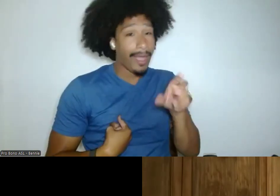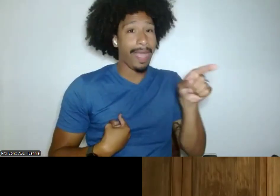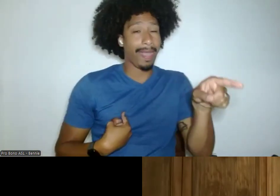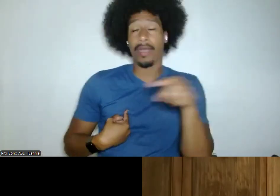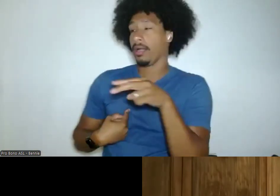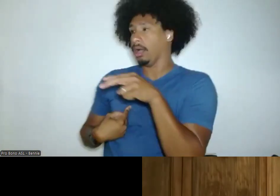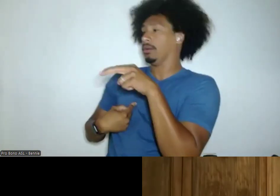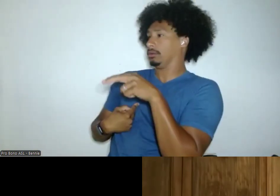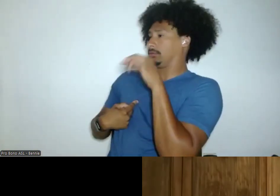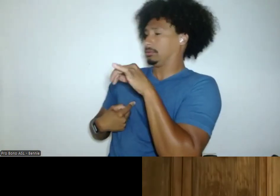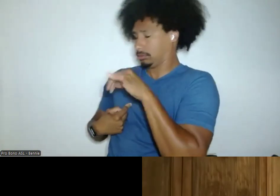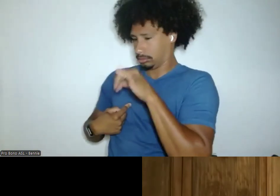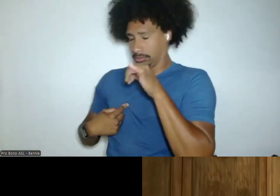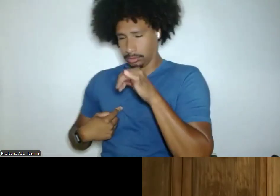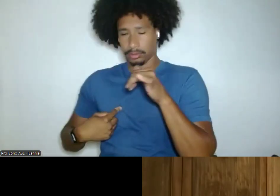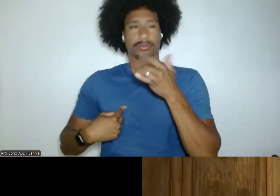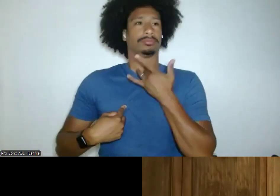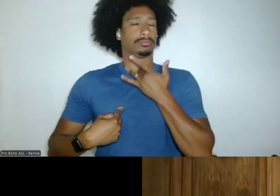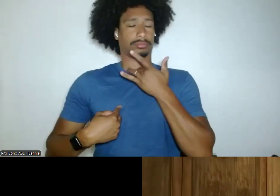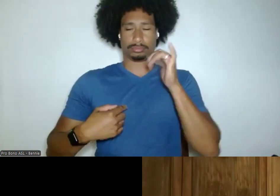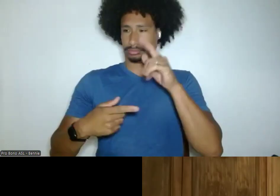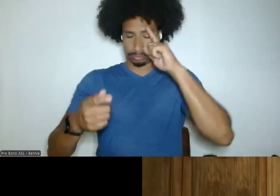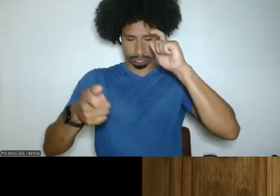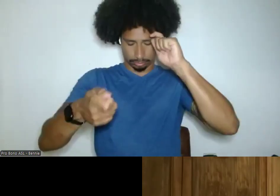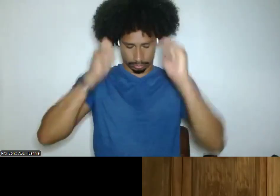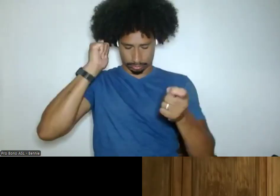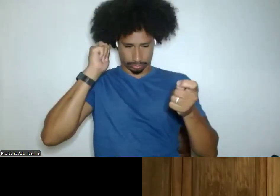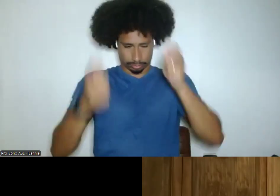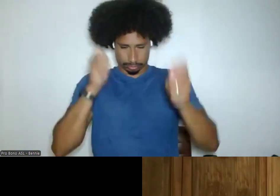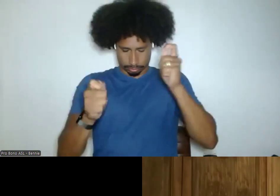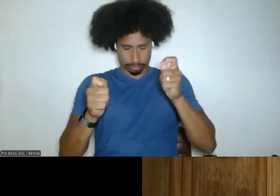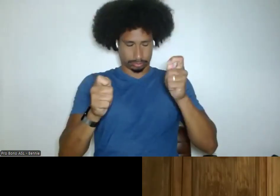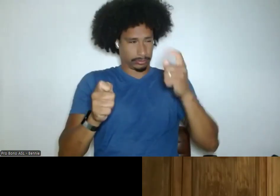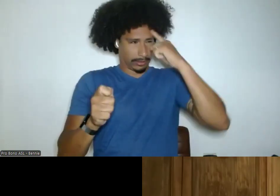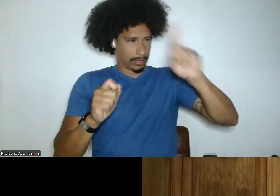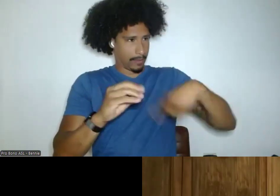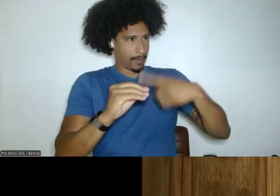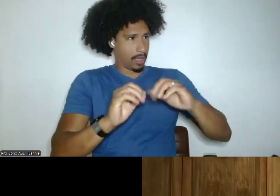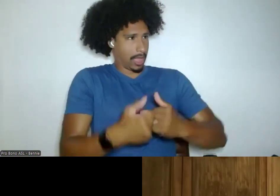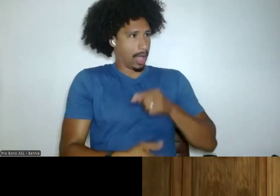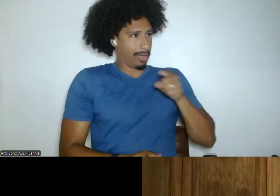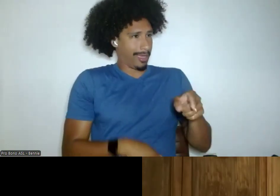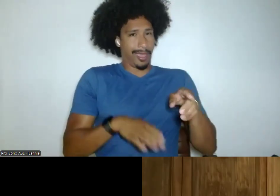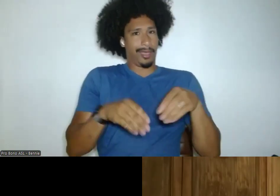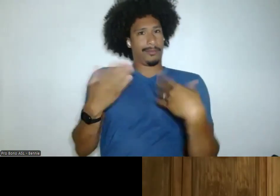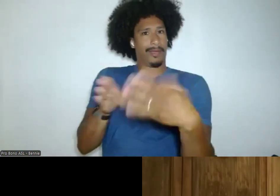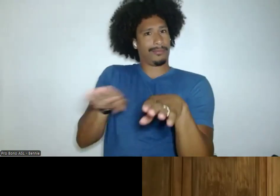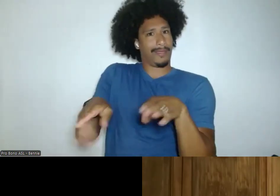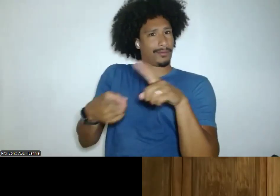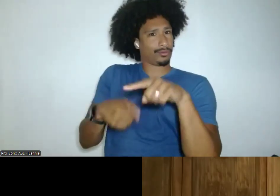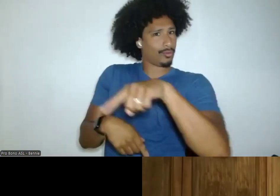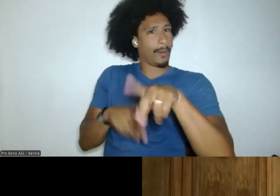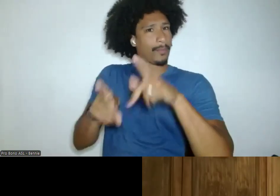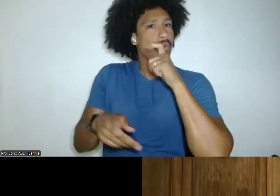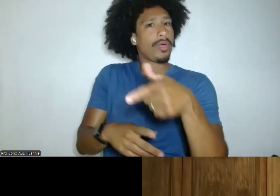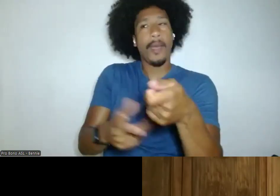confront and reframe how they think about how they treat the people that they oftentimes work with in these research environments in